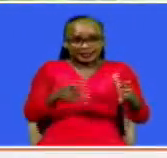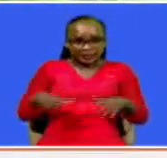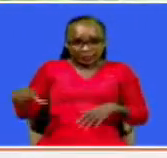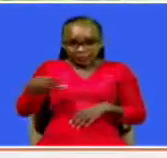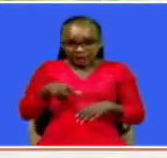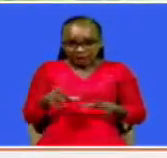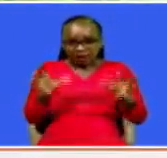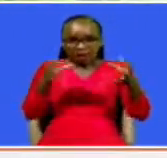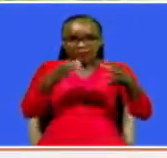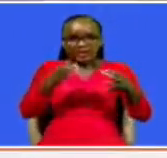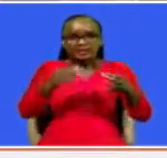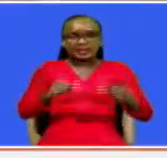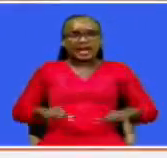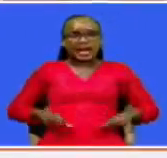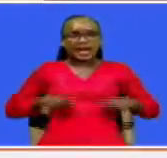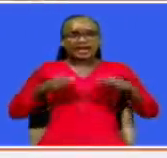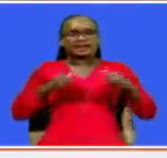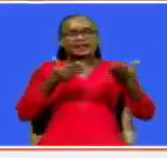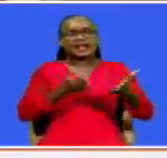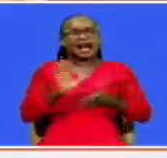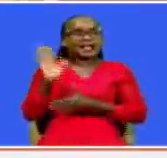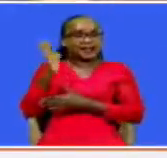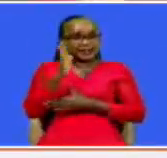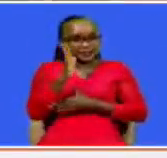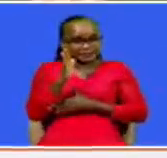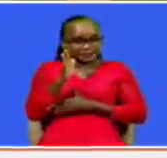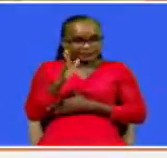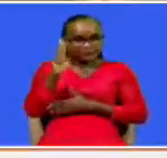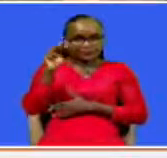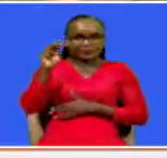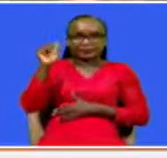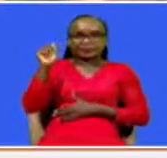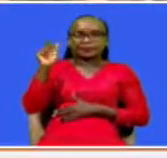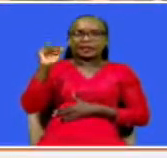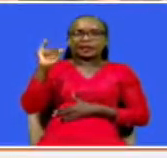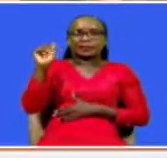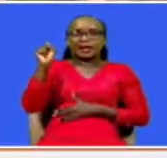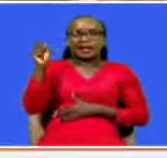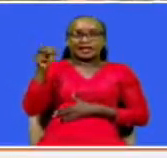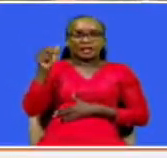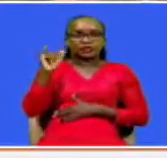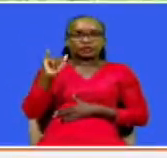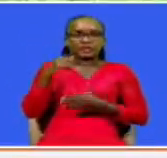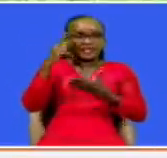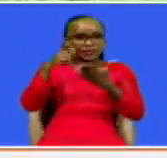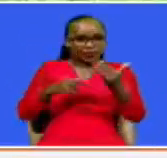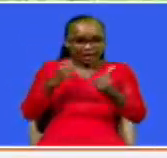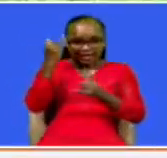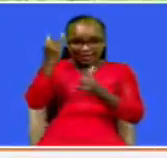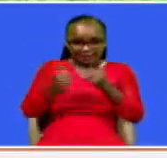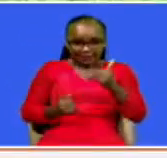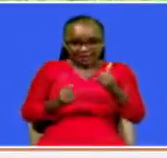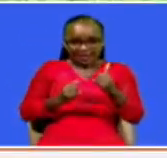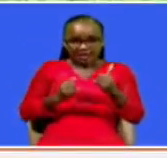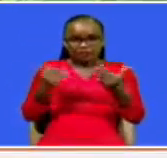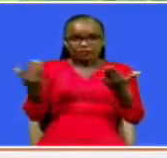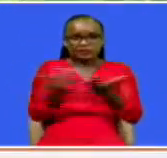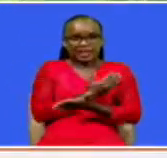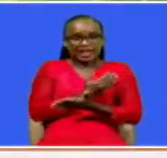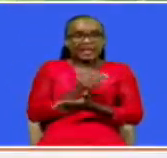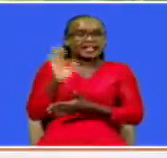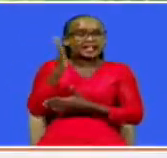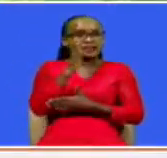local communities living adjacent to the forest in Mariosioni, the move is devastating and will finally lead to clearing of the